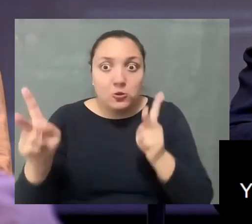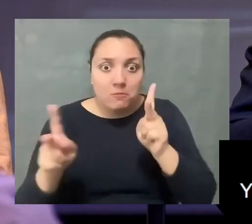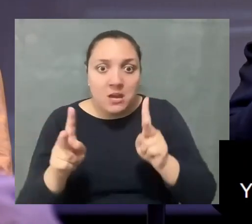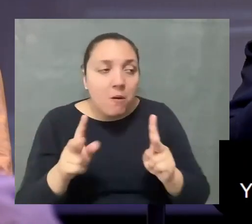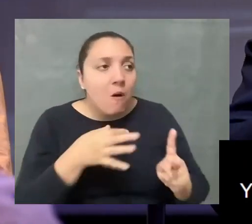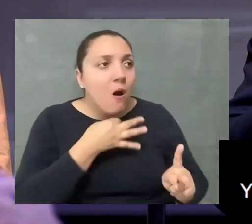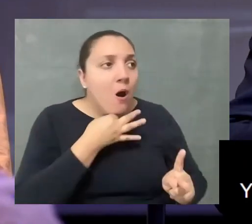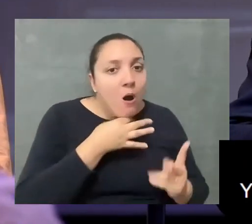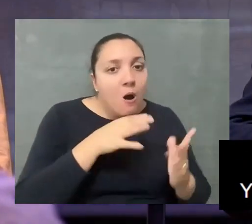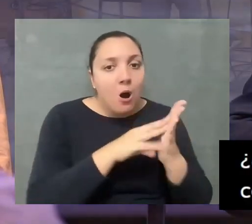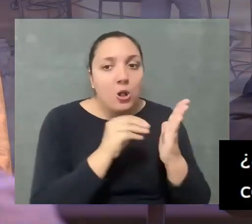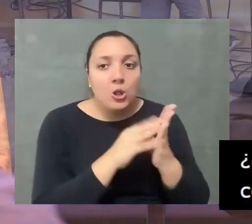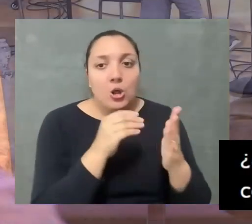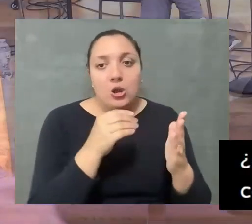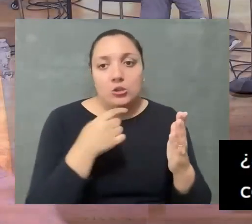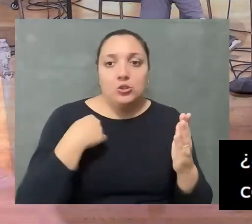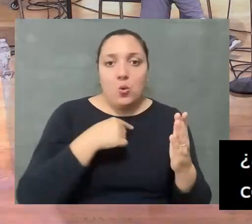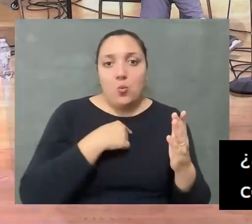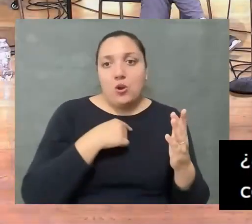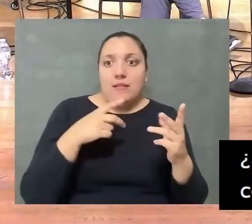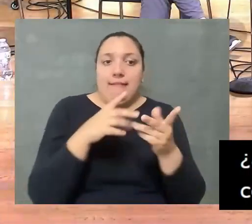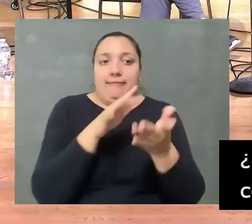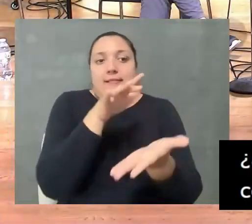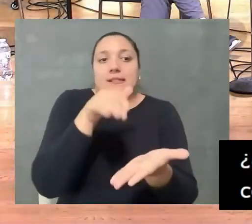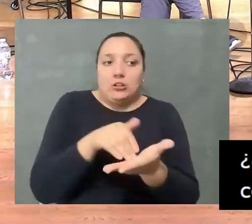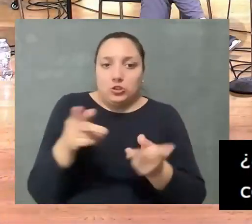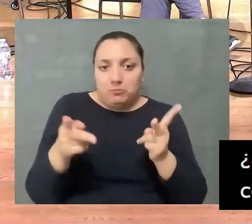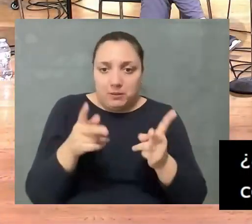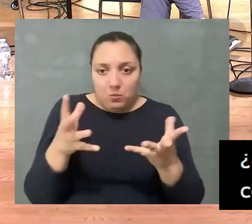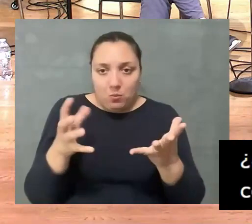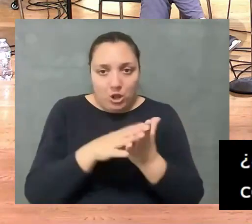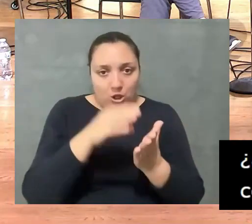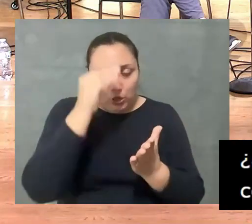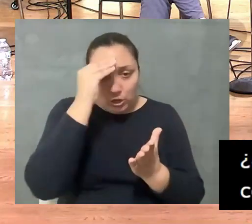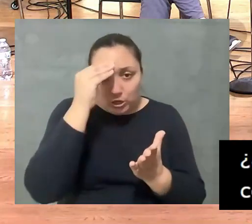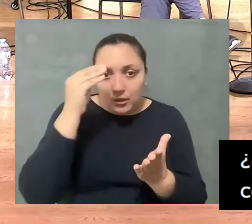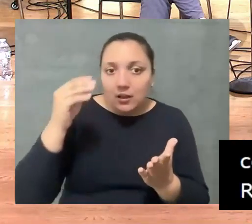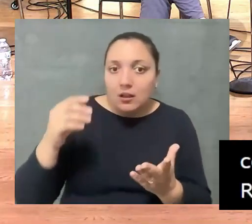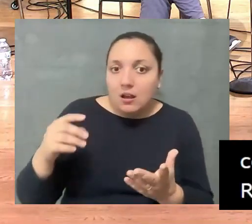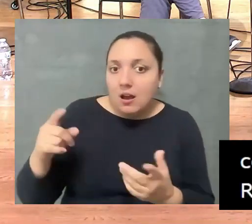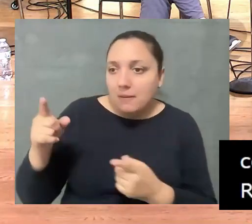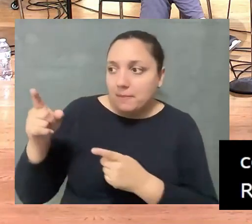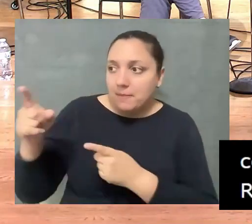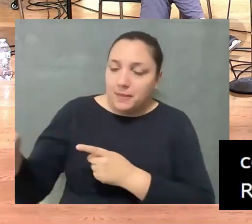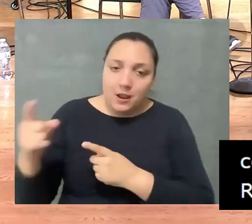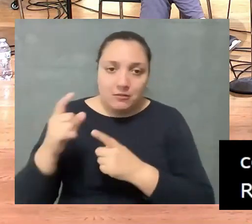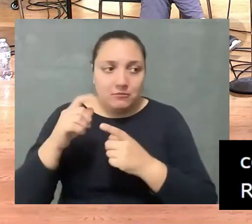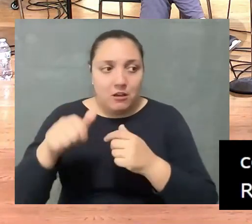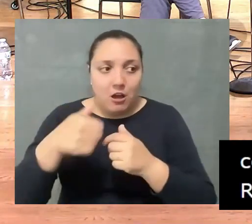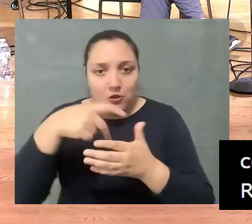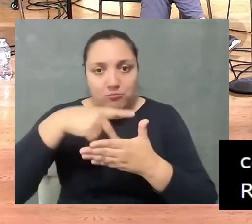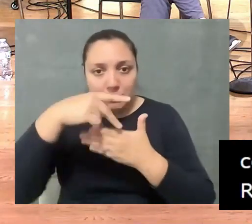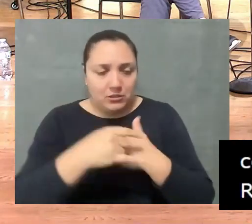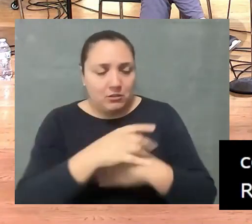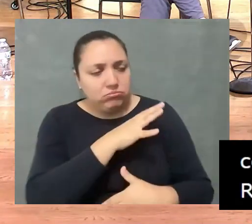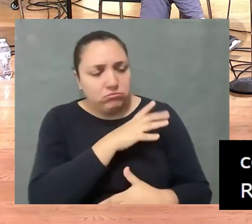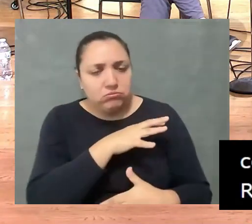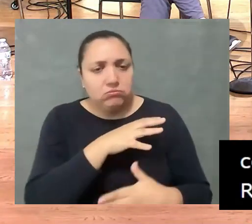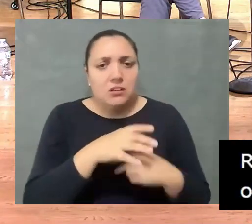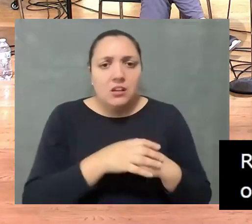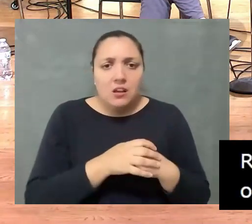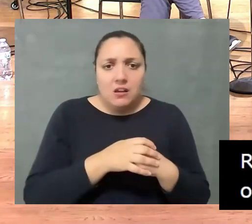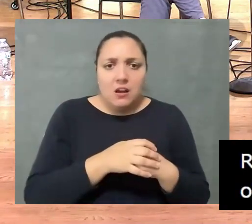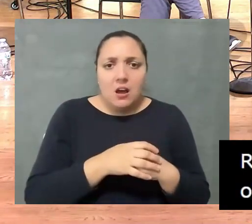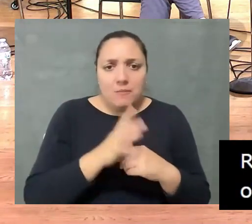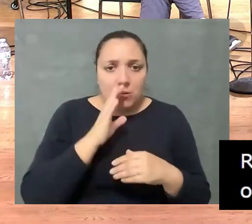of our, we're kind of a beacon of innovation around this stuff. And it's been really amazing. John Paul Farmer's here now, who helped us with the project when, and I'll